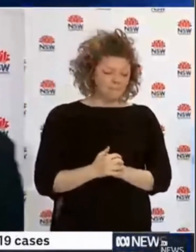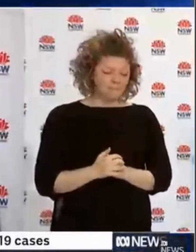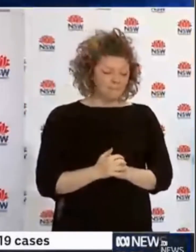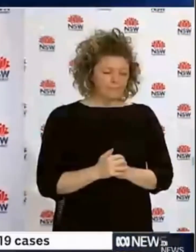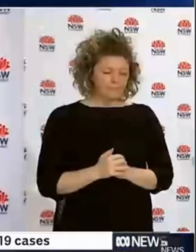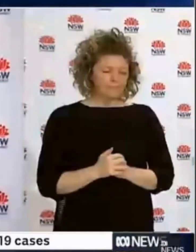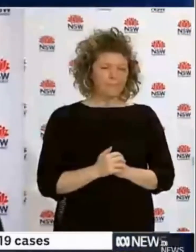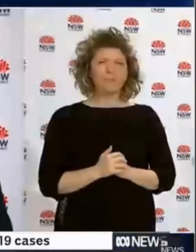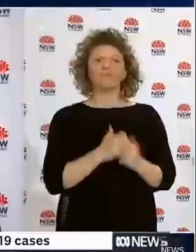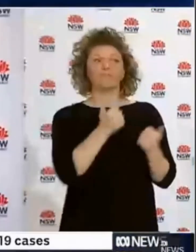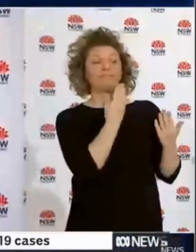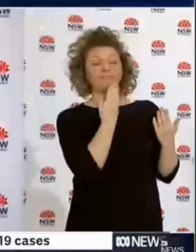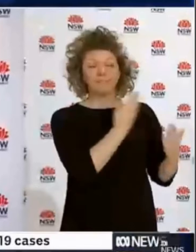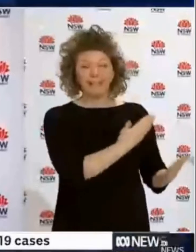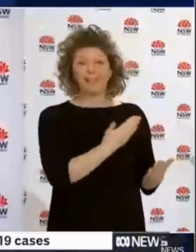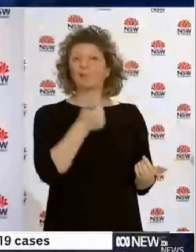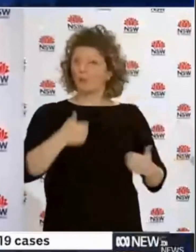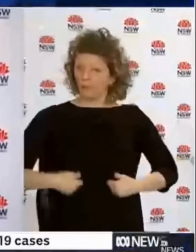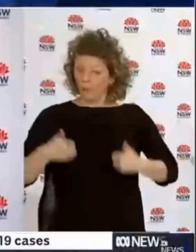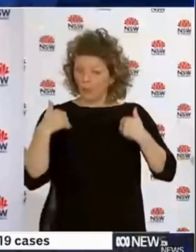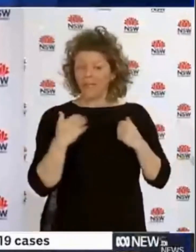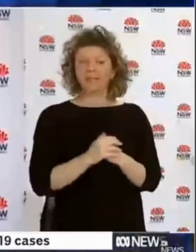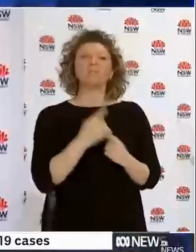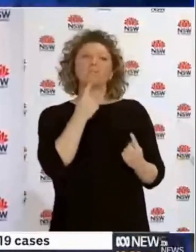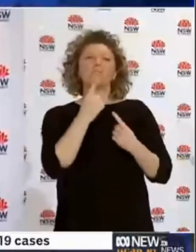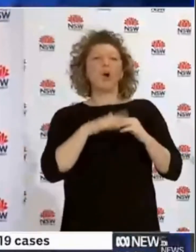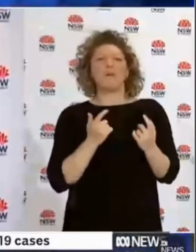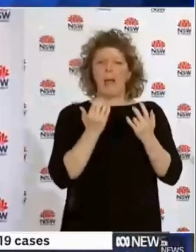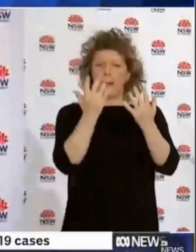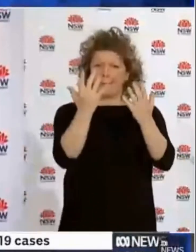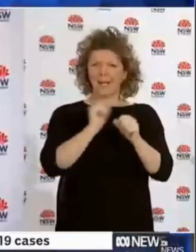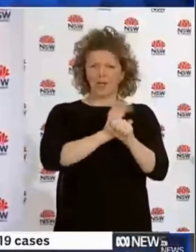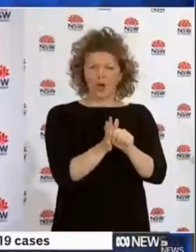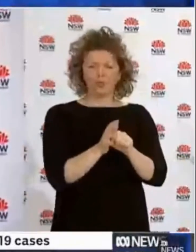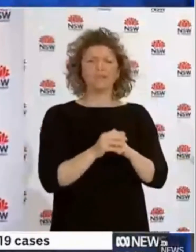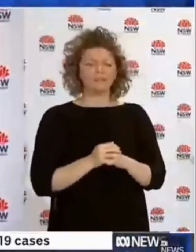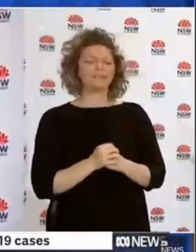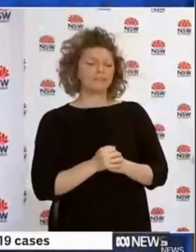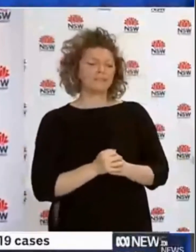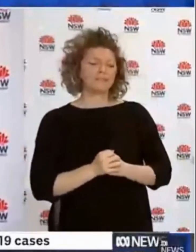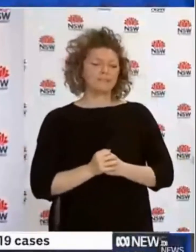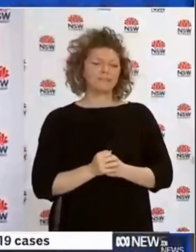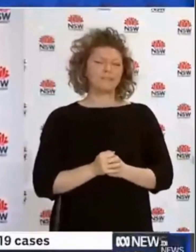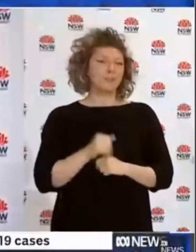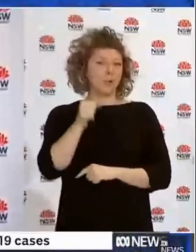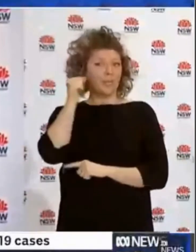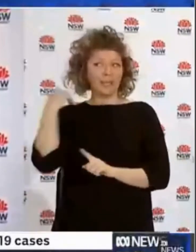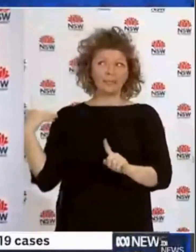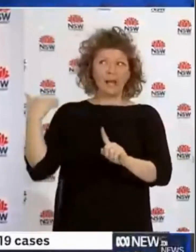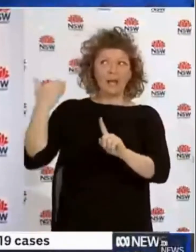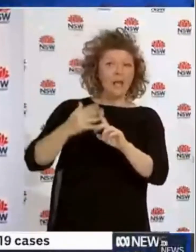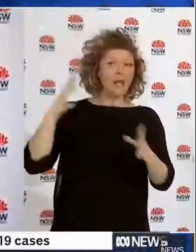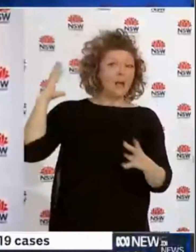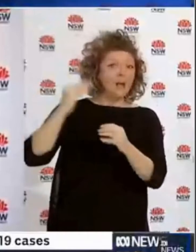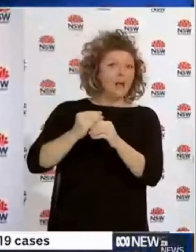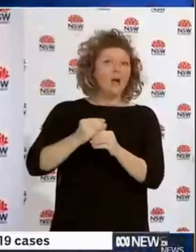Thanks very much, Minister, and good morning. So I'll just give an overview of the numbers from yesterday until 8 o'clock last night. There